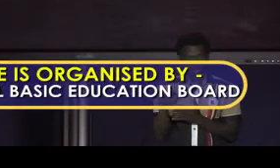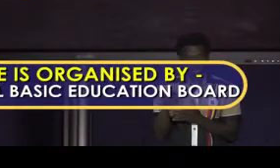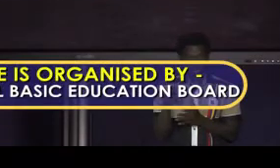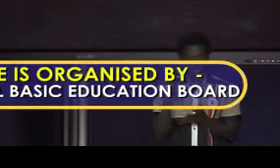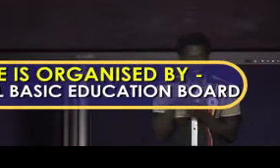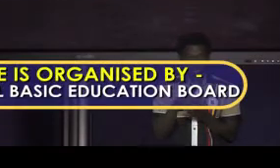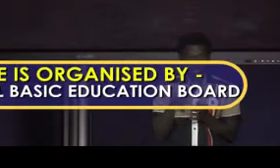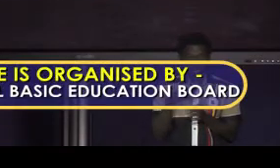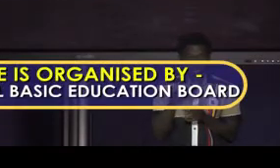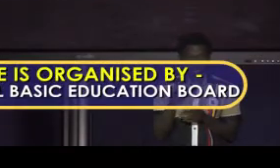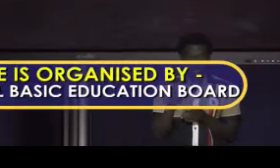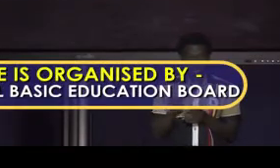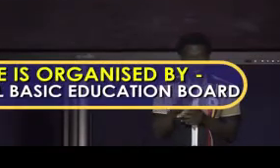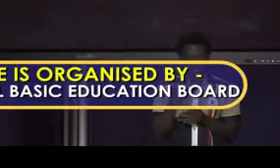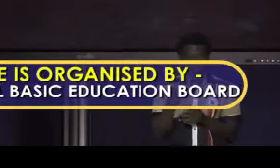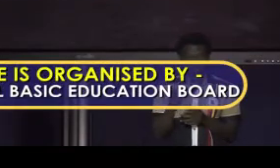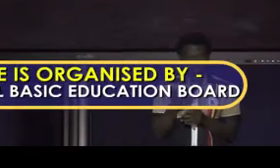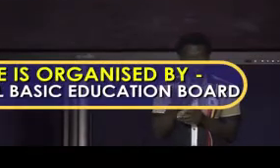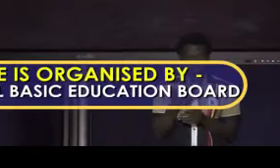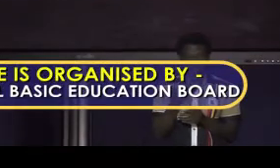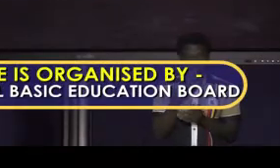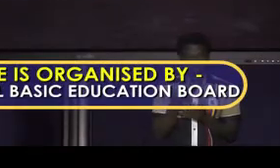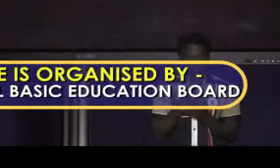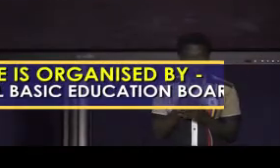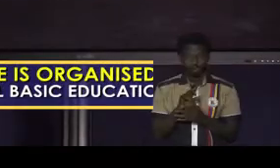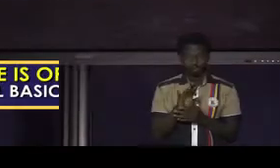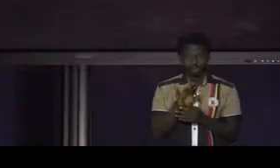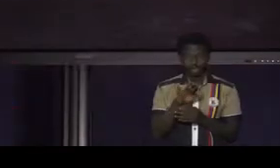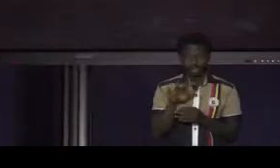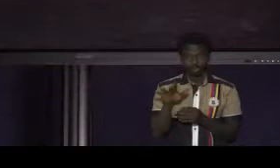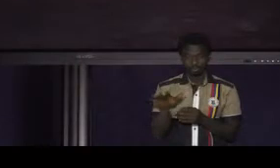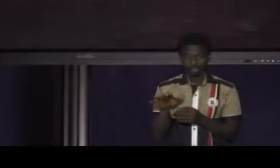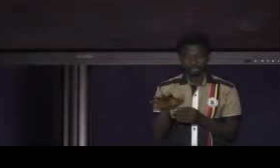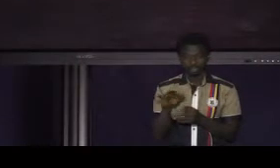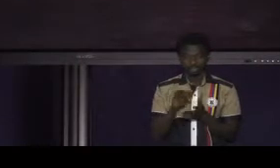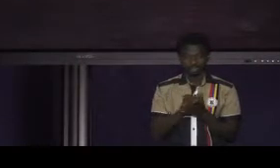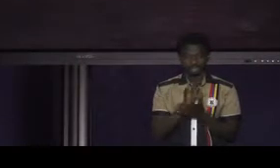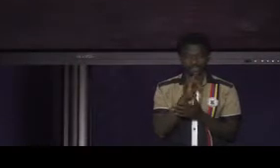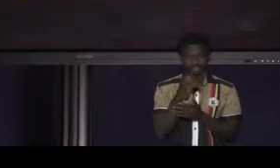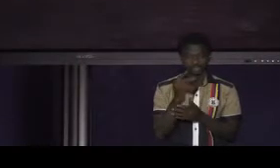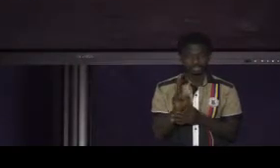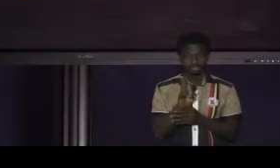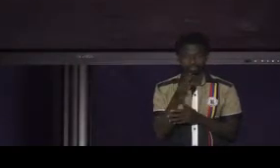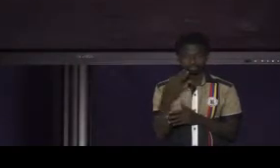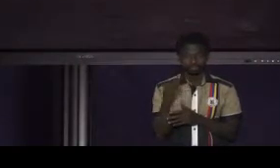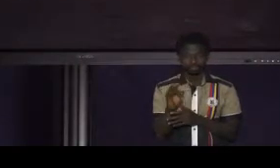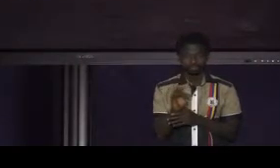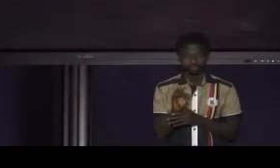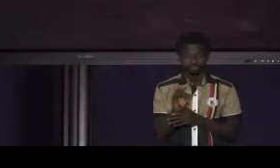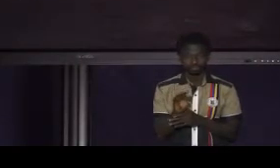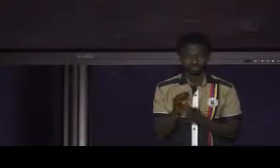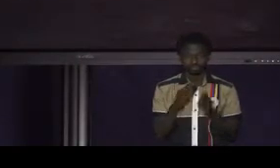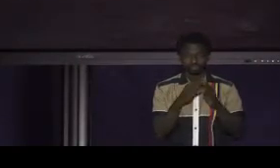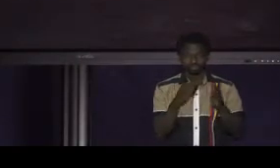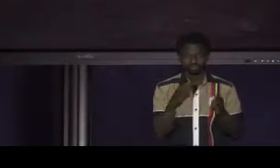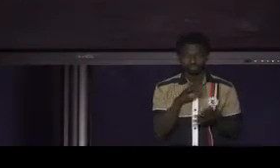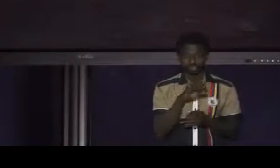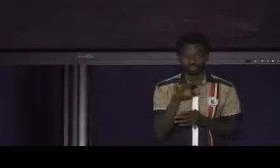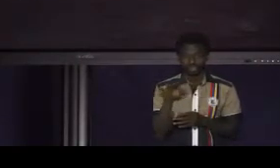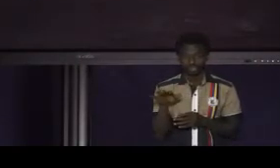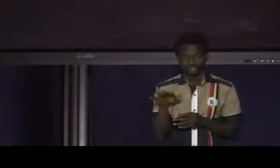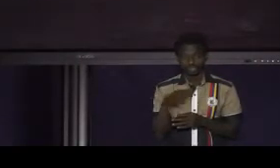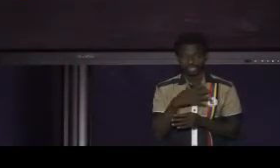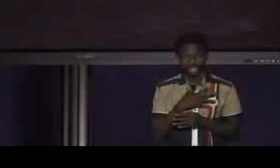involves the use of proper capitalization. That is the use of capital letters